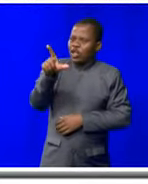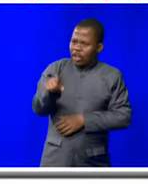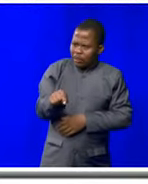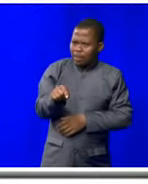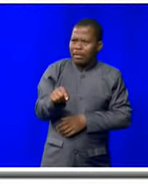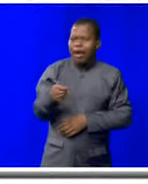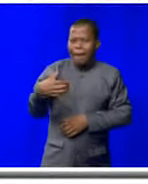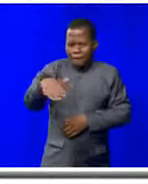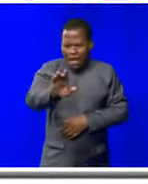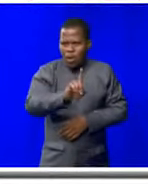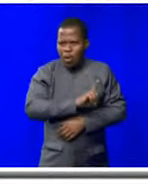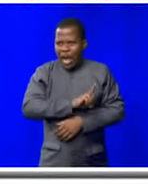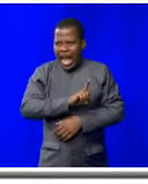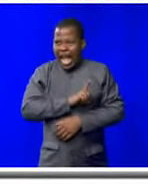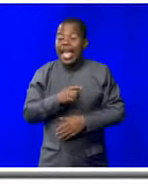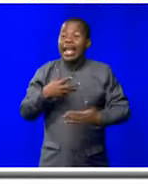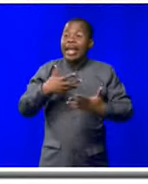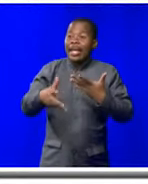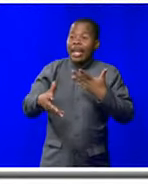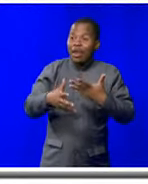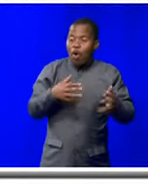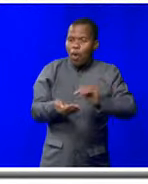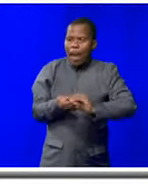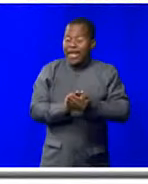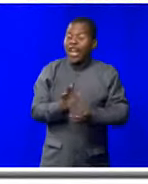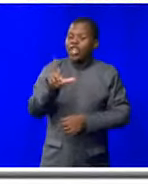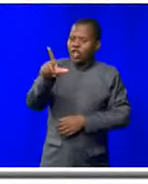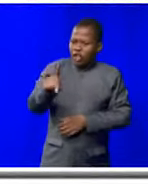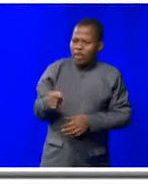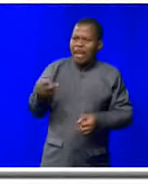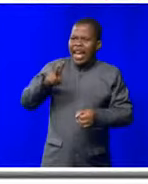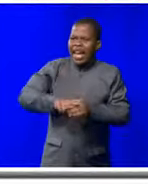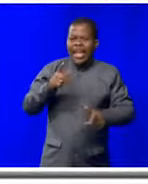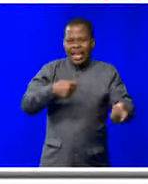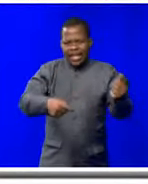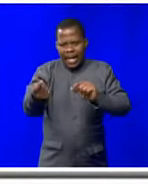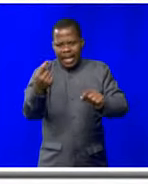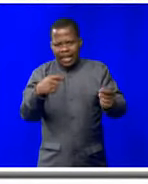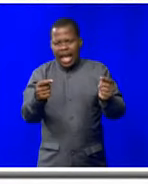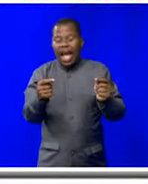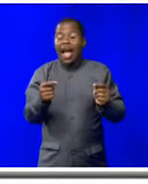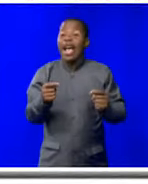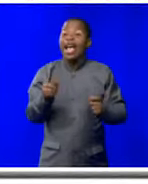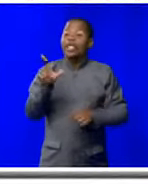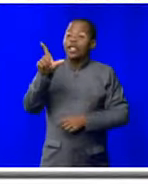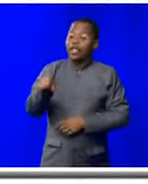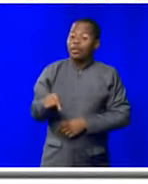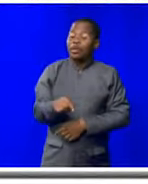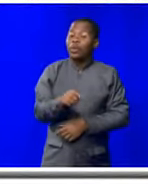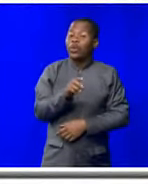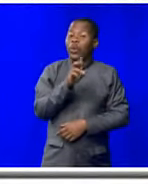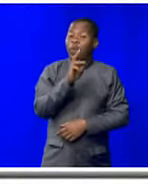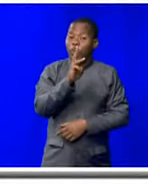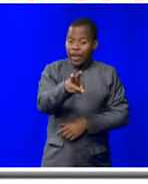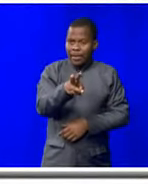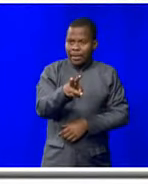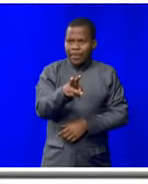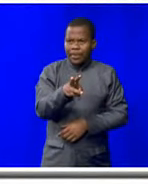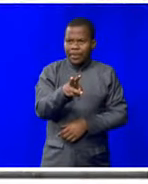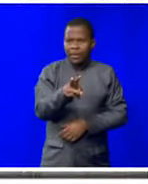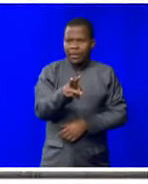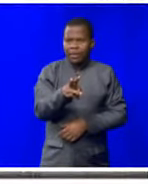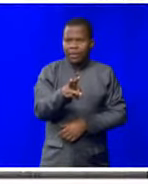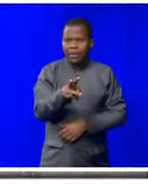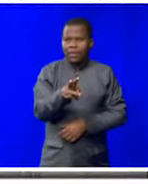at the least possible cost so that you are able to price yourself within the acceptable price